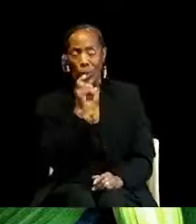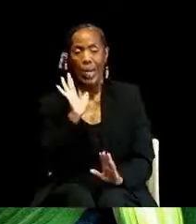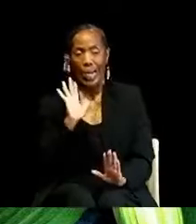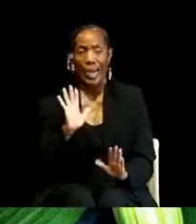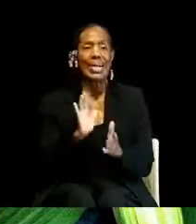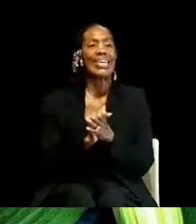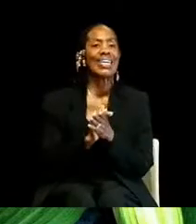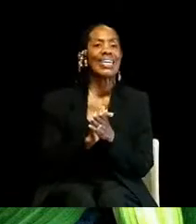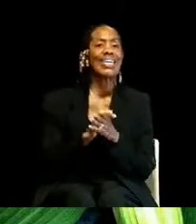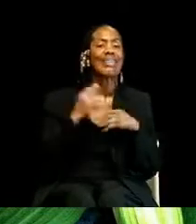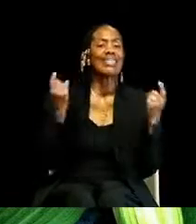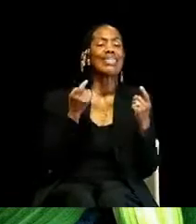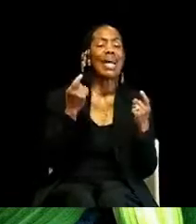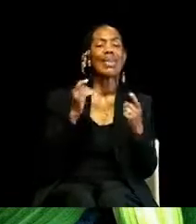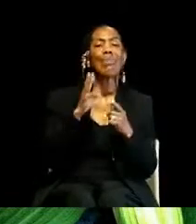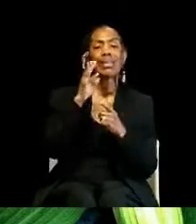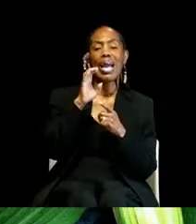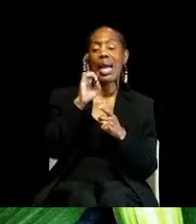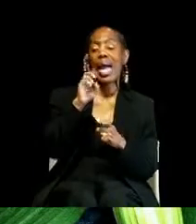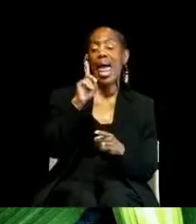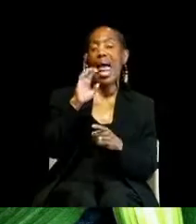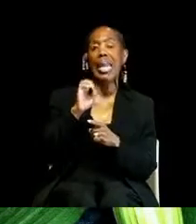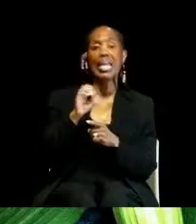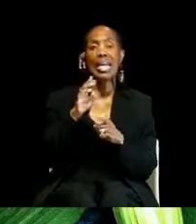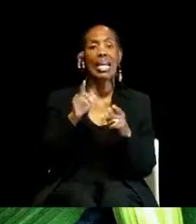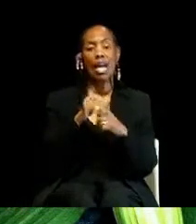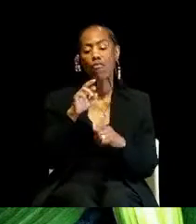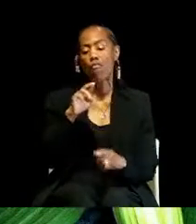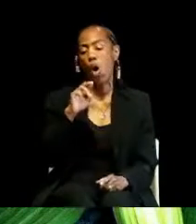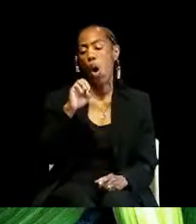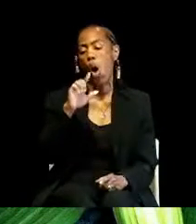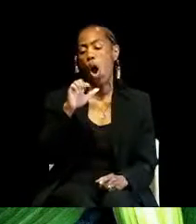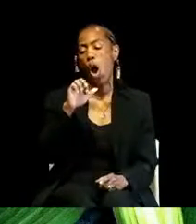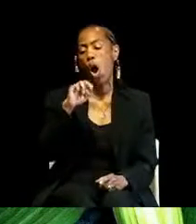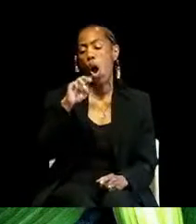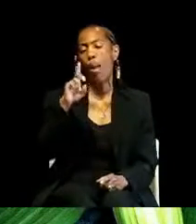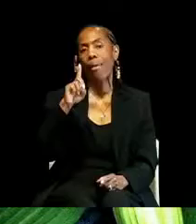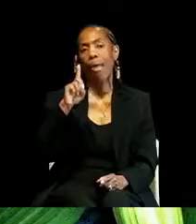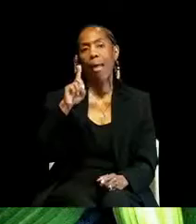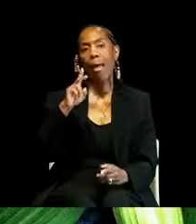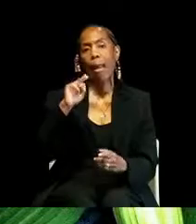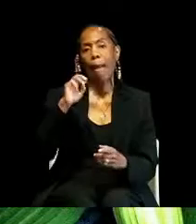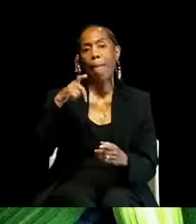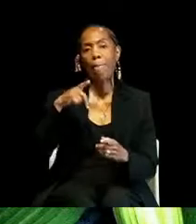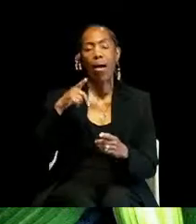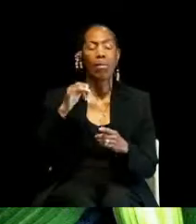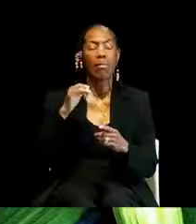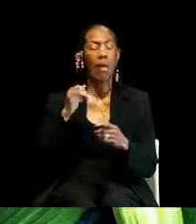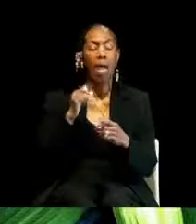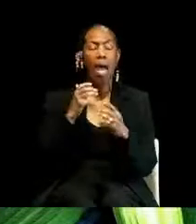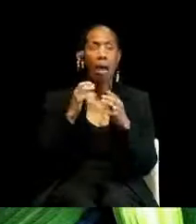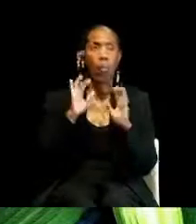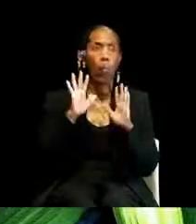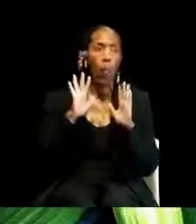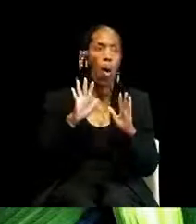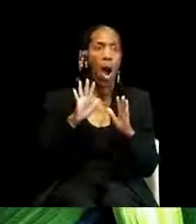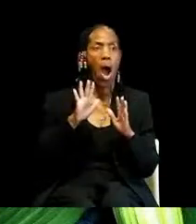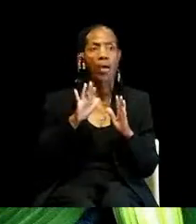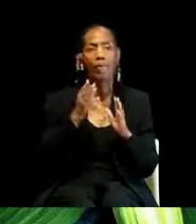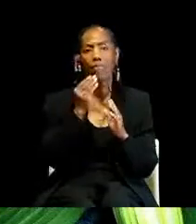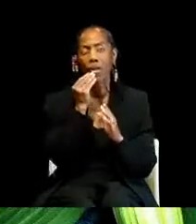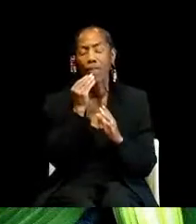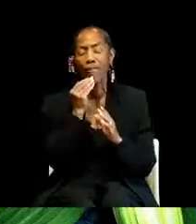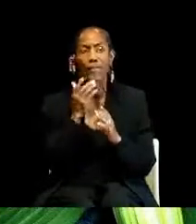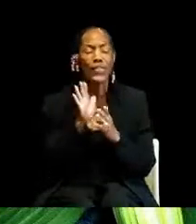Yeah. Celebrate spring with Eddie's of Roland Park. Their latest seasonally curated menu features classic favorites and new recipes, including